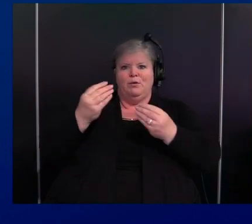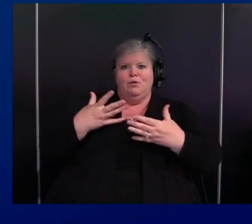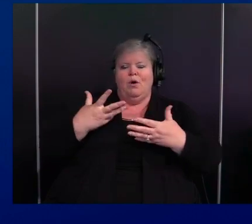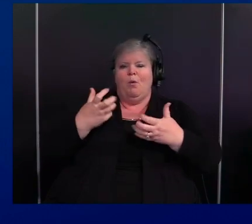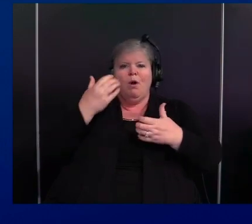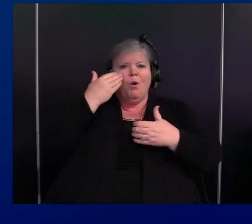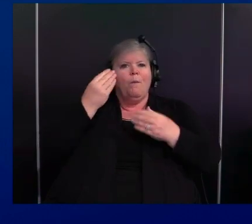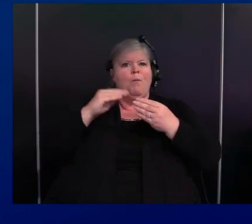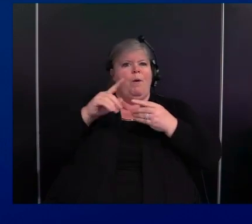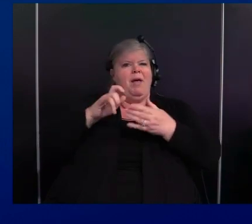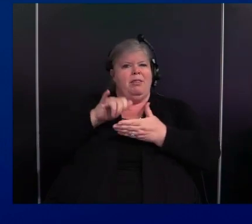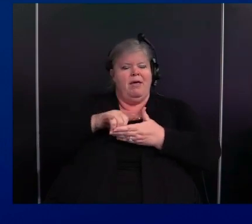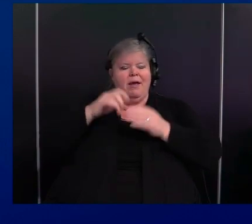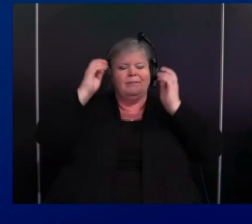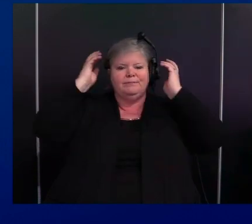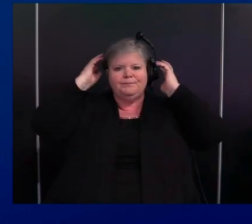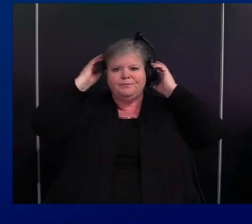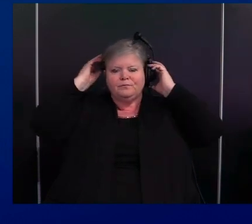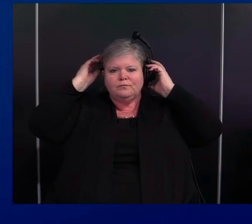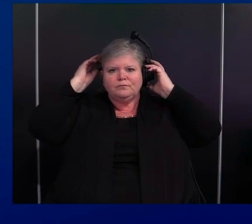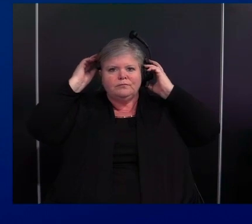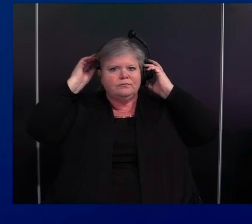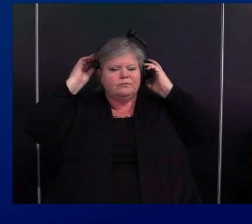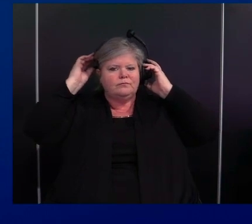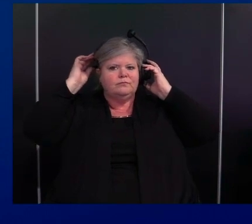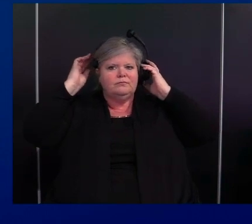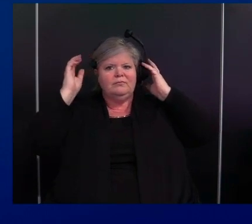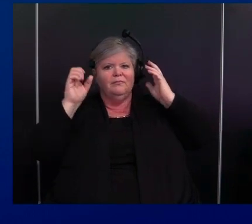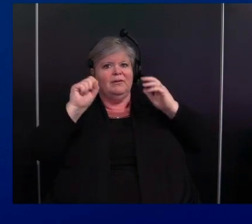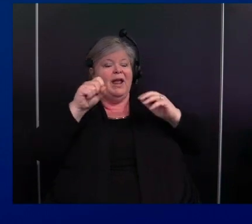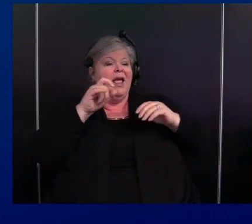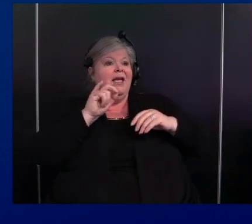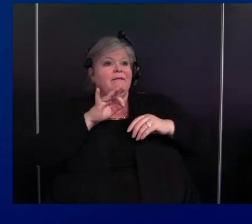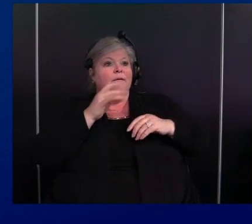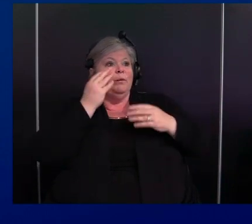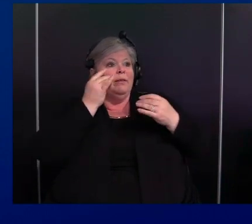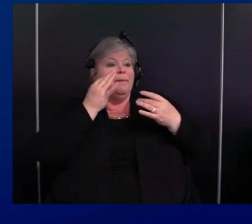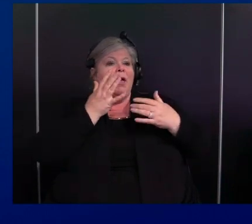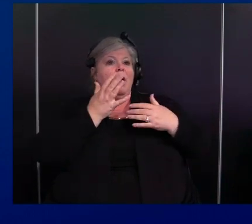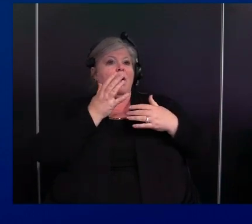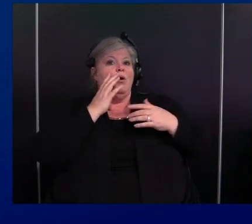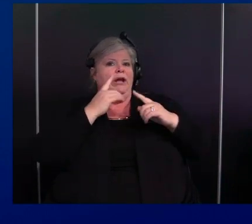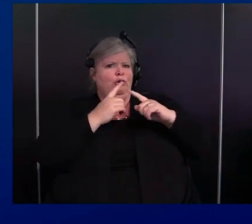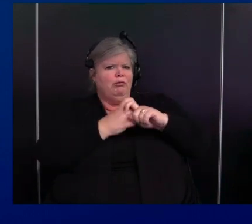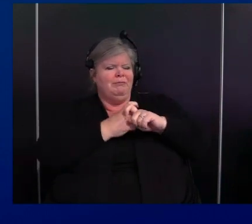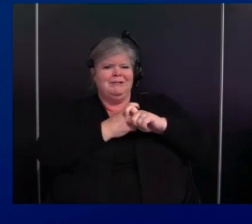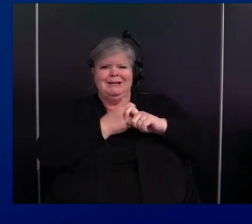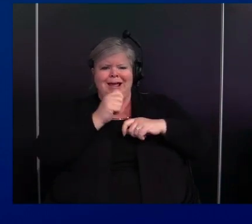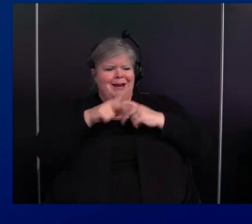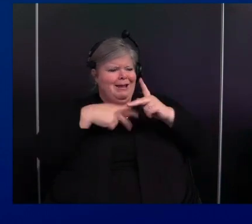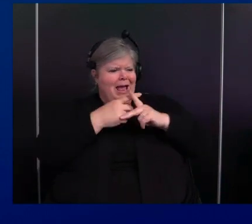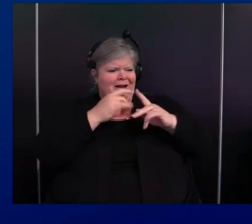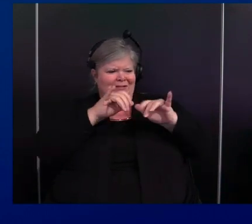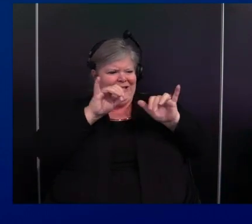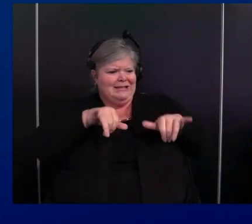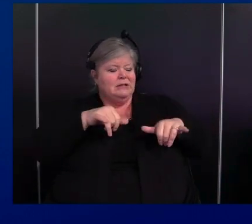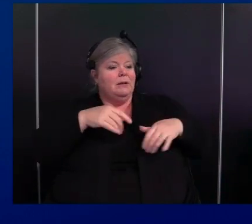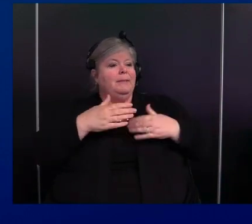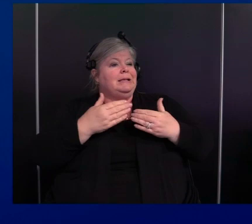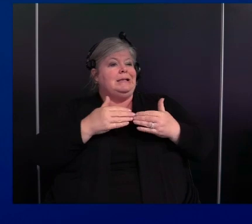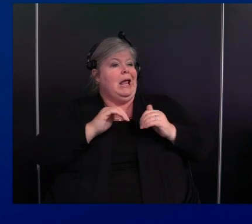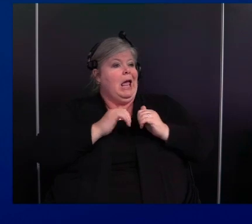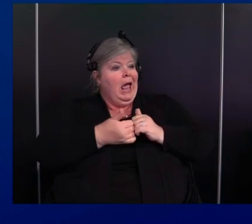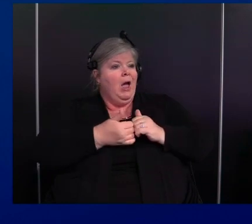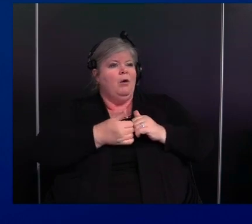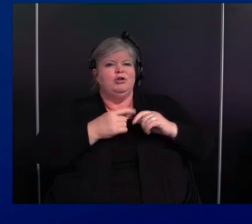about that. Yeah, so if you think about encrypting any type of system, the easiest way to do it is sort of